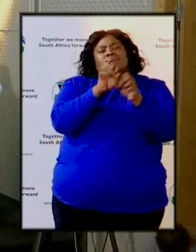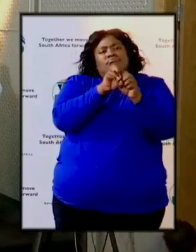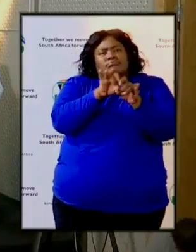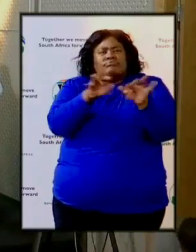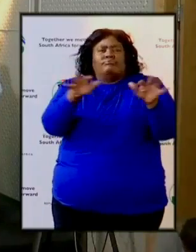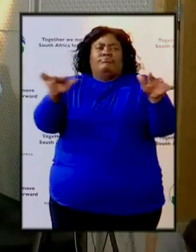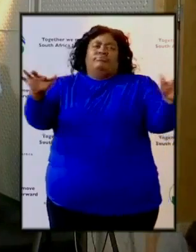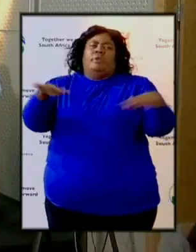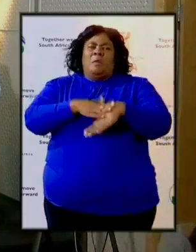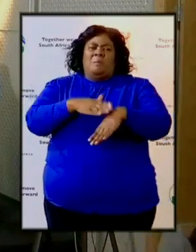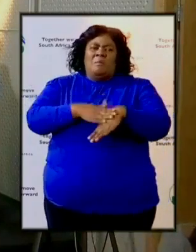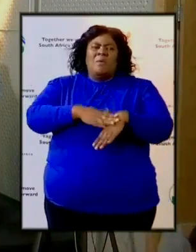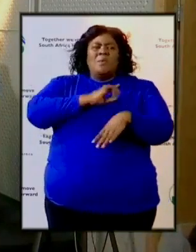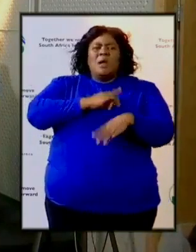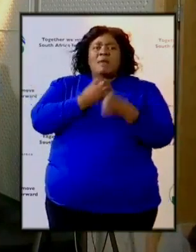go out